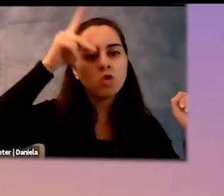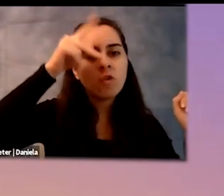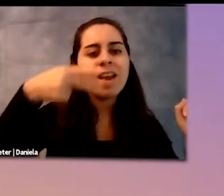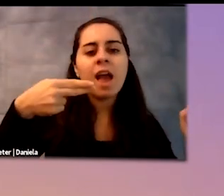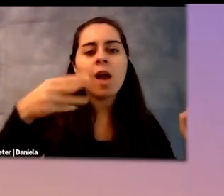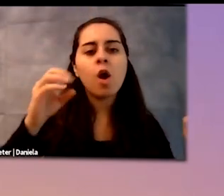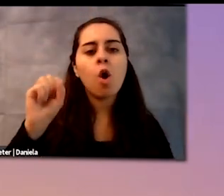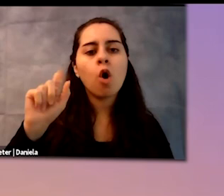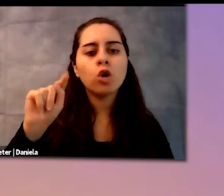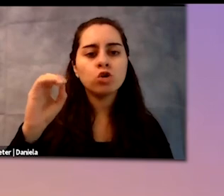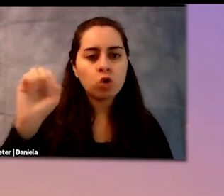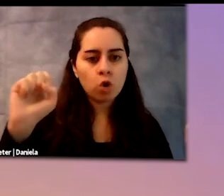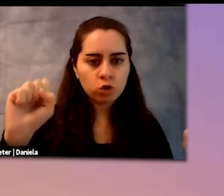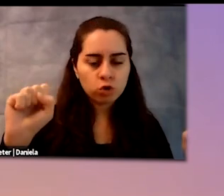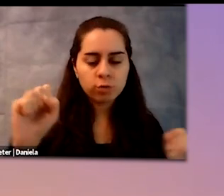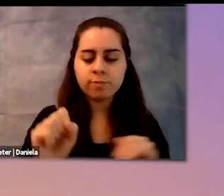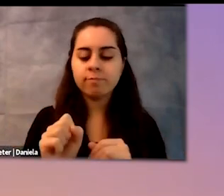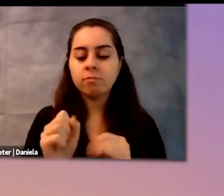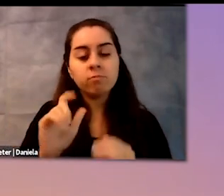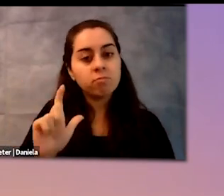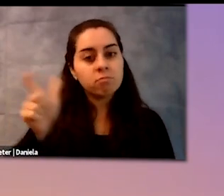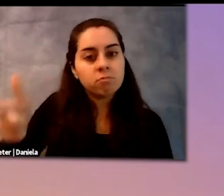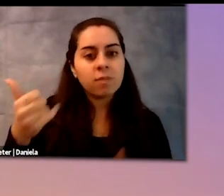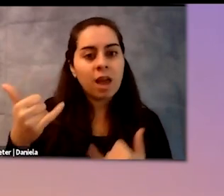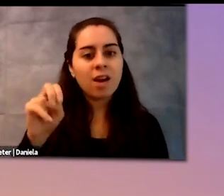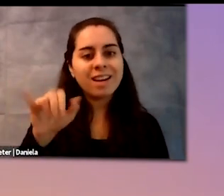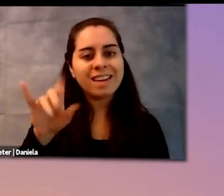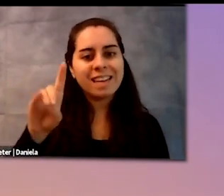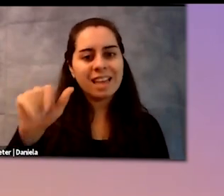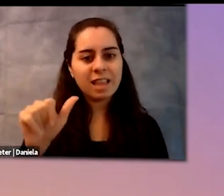and offer some introductory remarks for today's event.